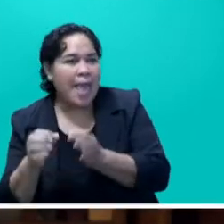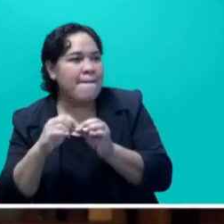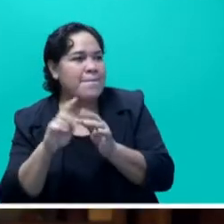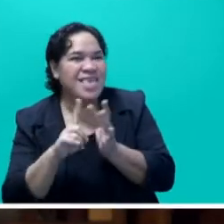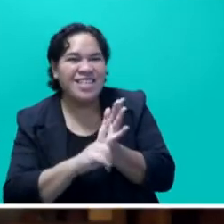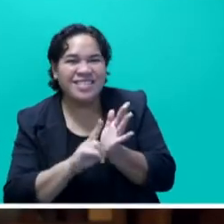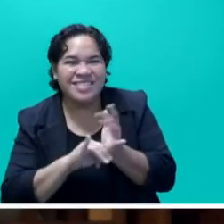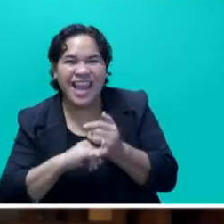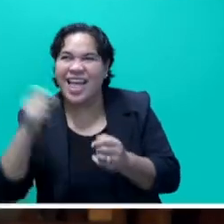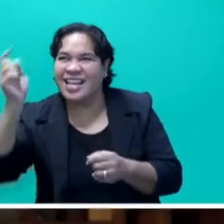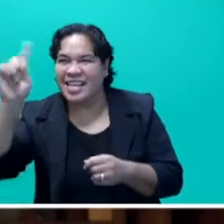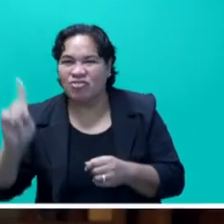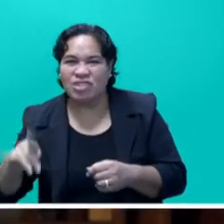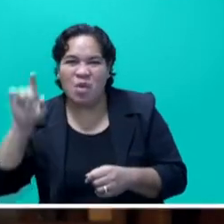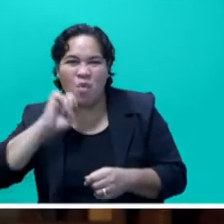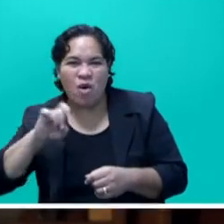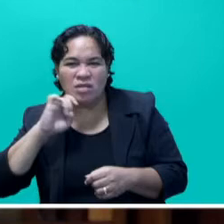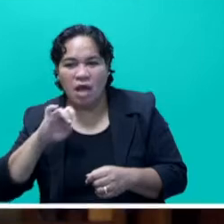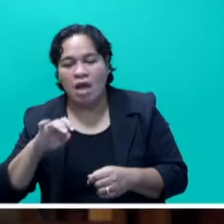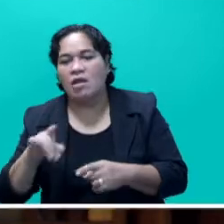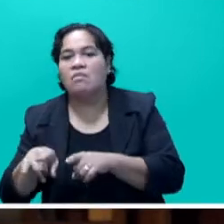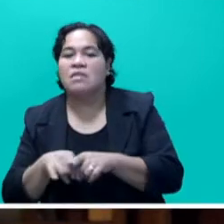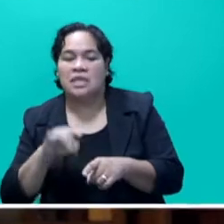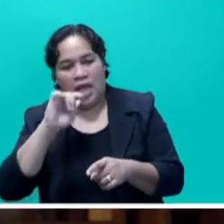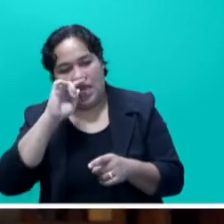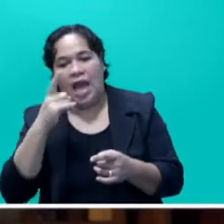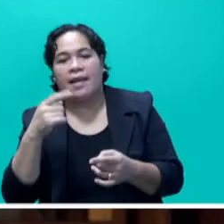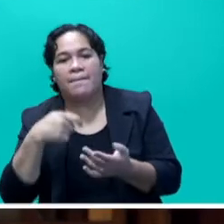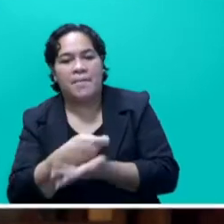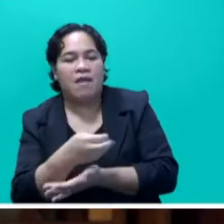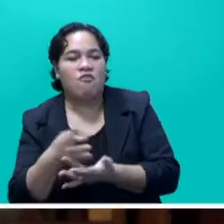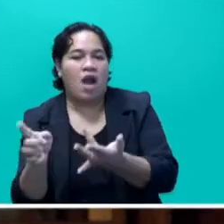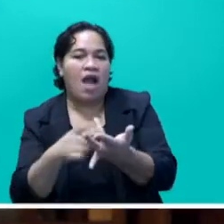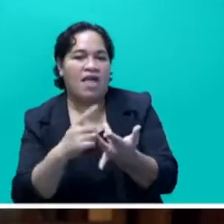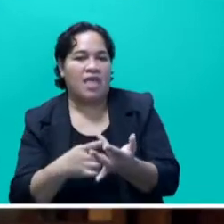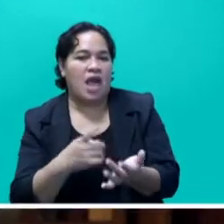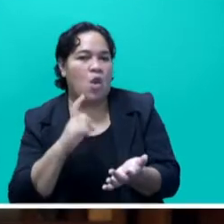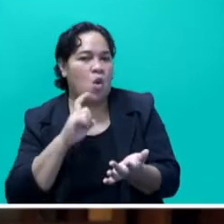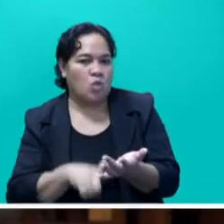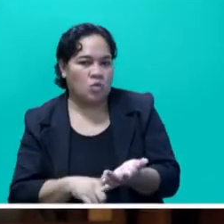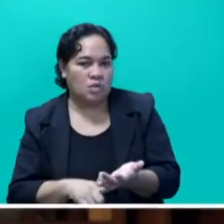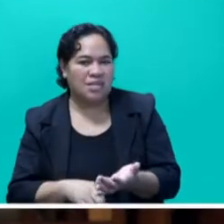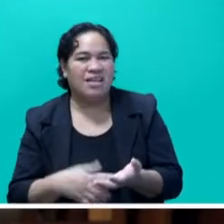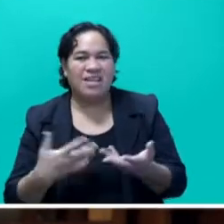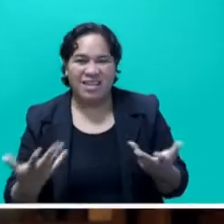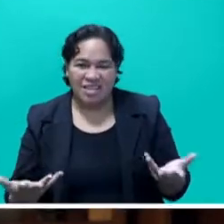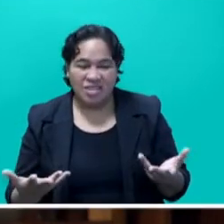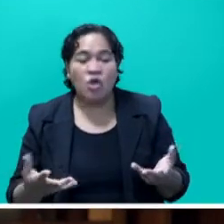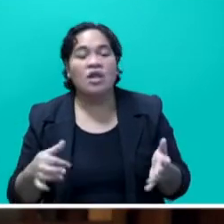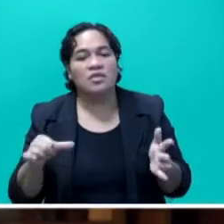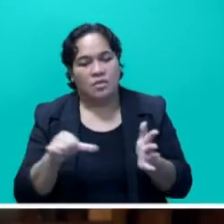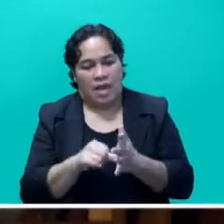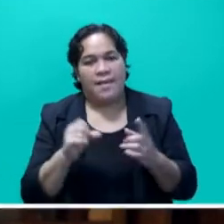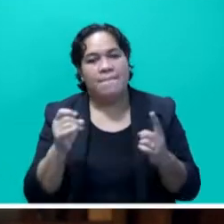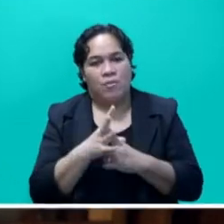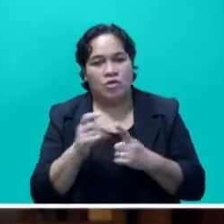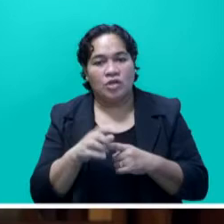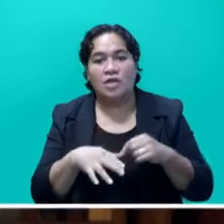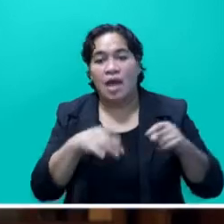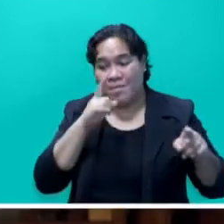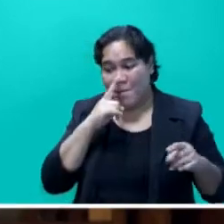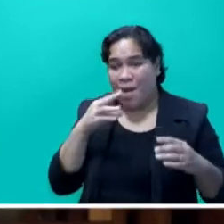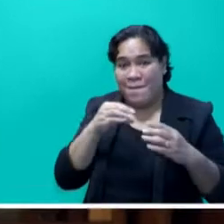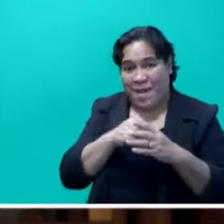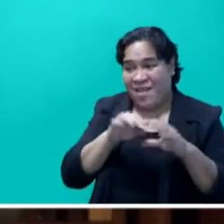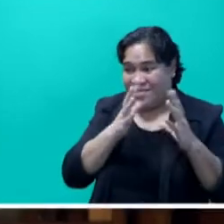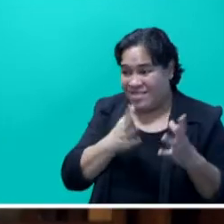pay for other loans which they have applied for? So again, it becomes important to include this information, because